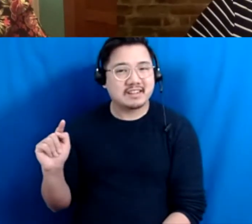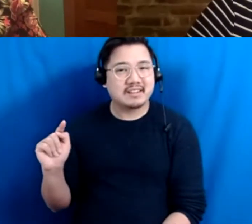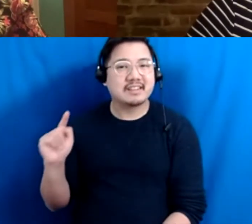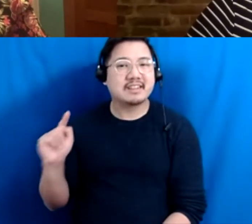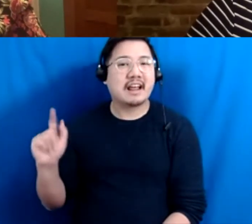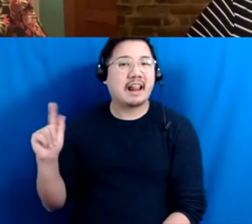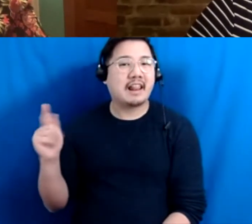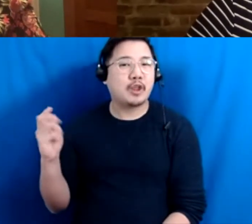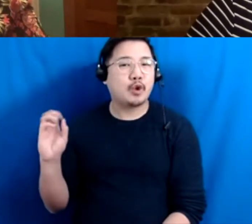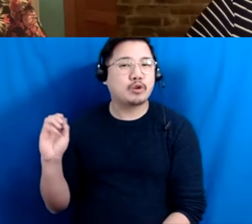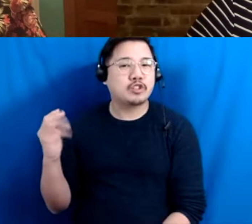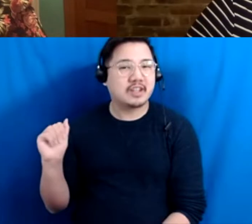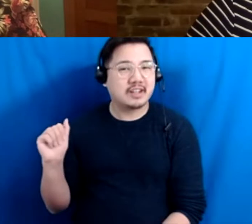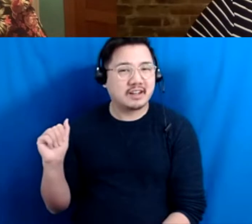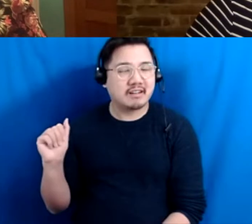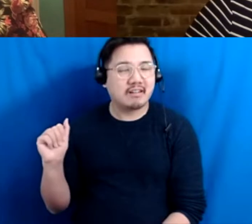Alyosha.